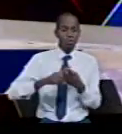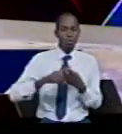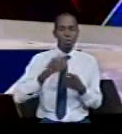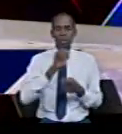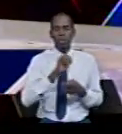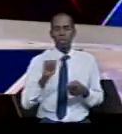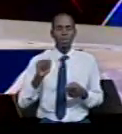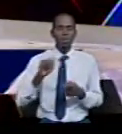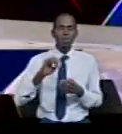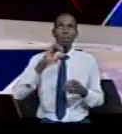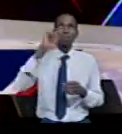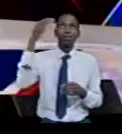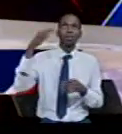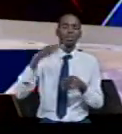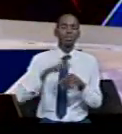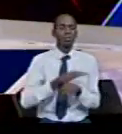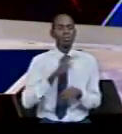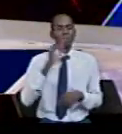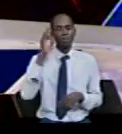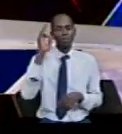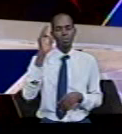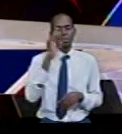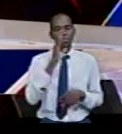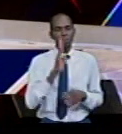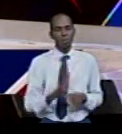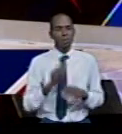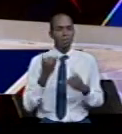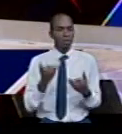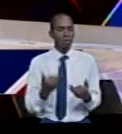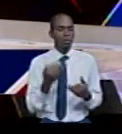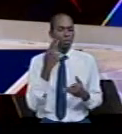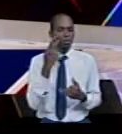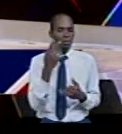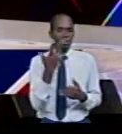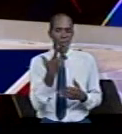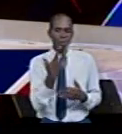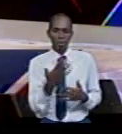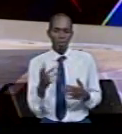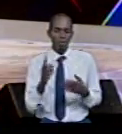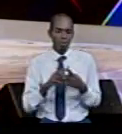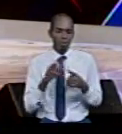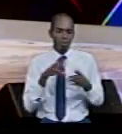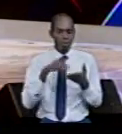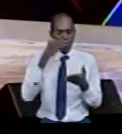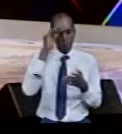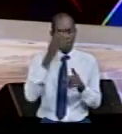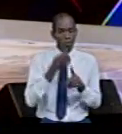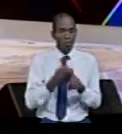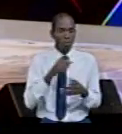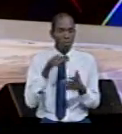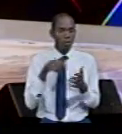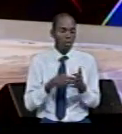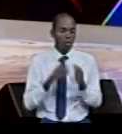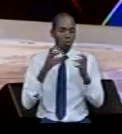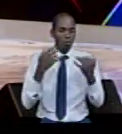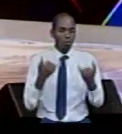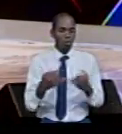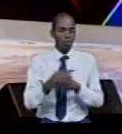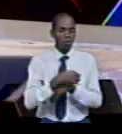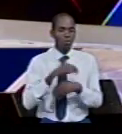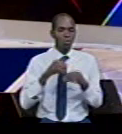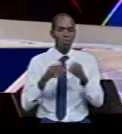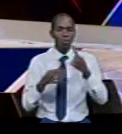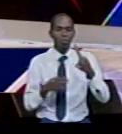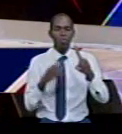preacher. There are three things we're looking at as we look at these verses today. Number one, the testimony of